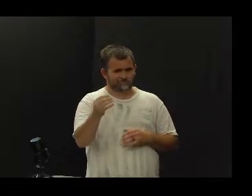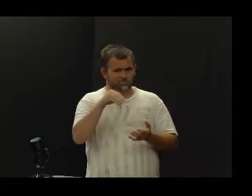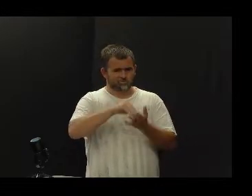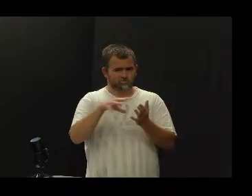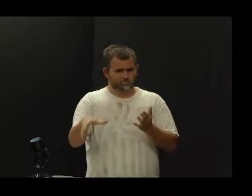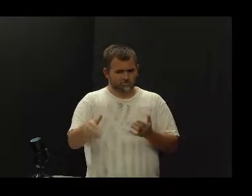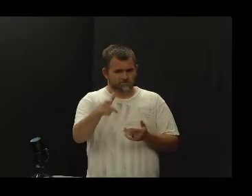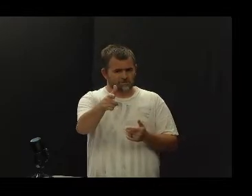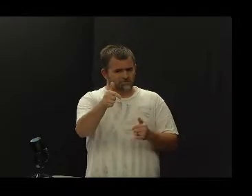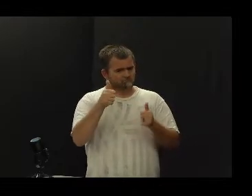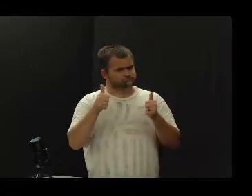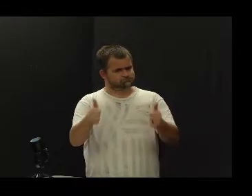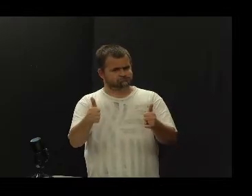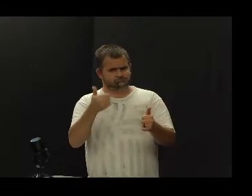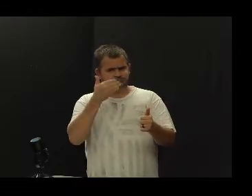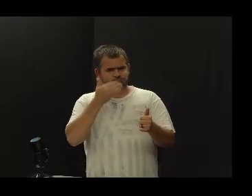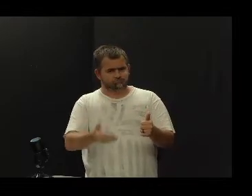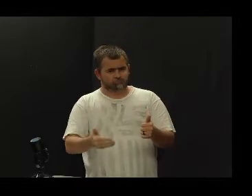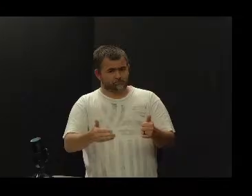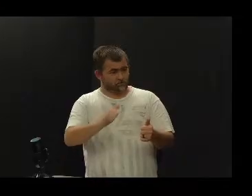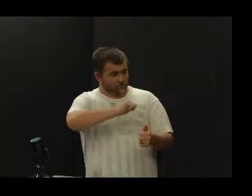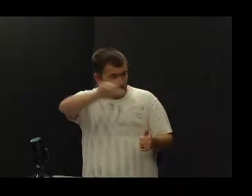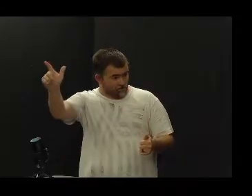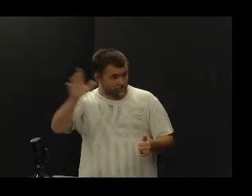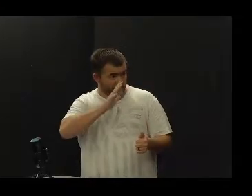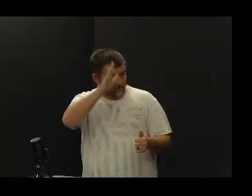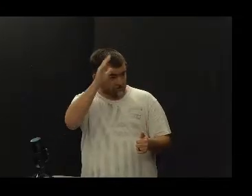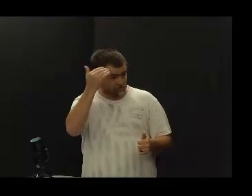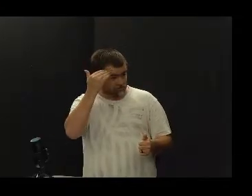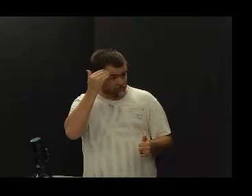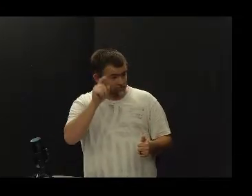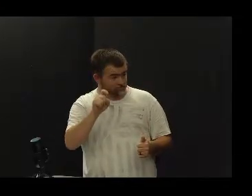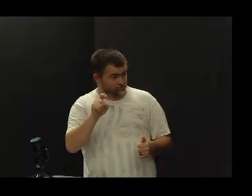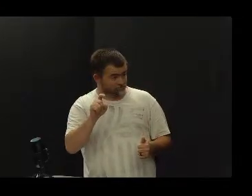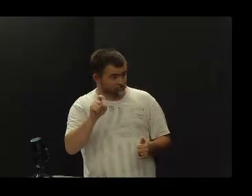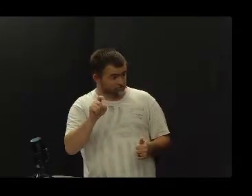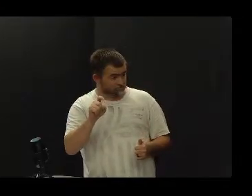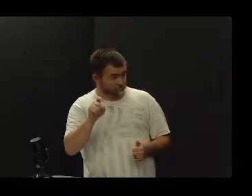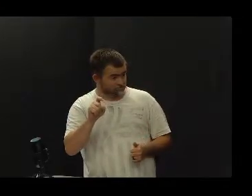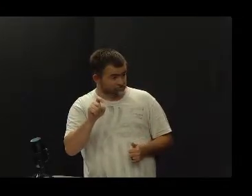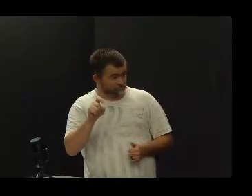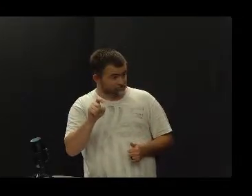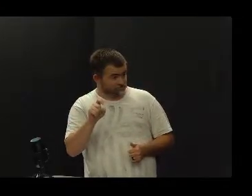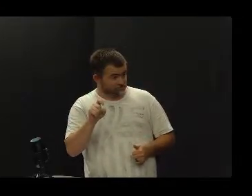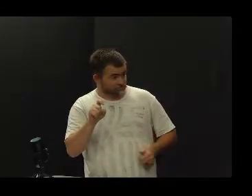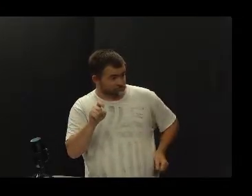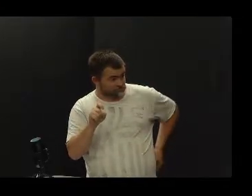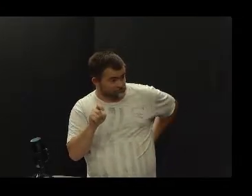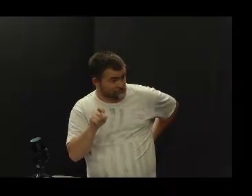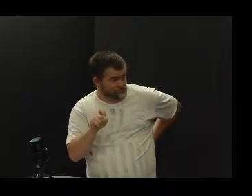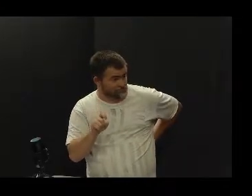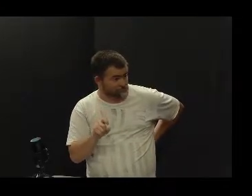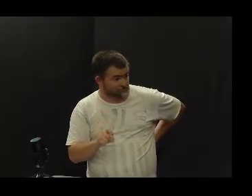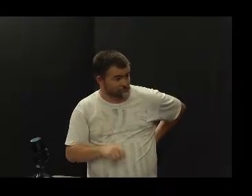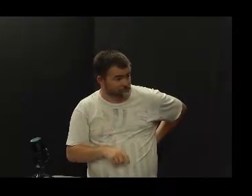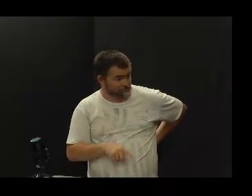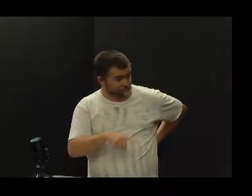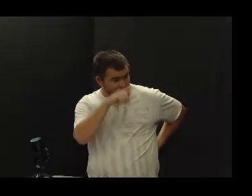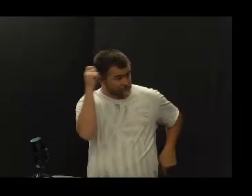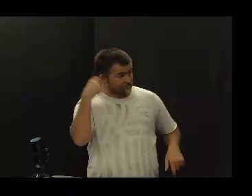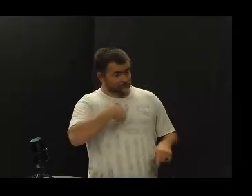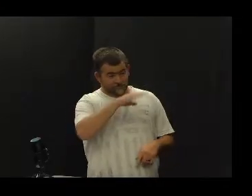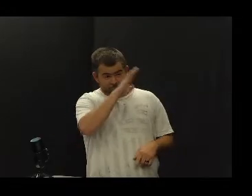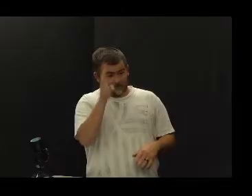like if a student does a phenomenal job and they're doing great here at school, are their parents informed? Does